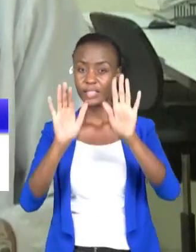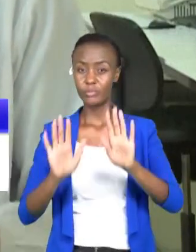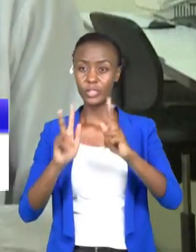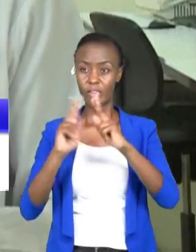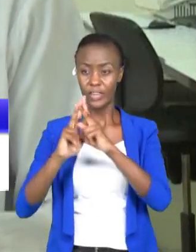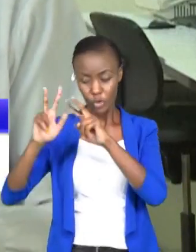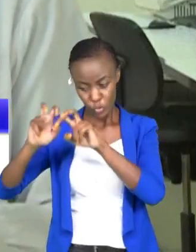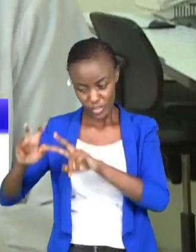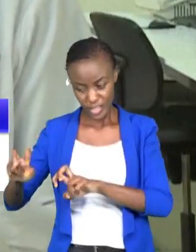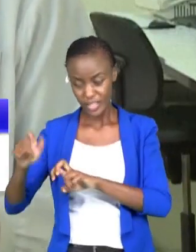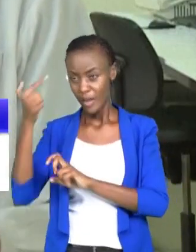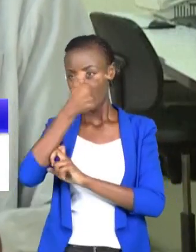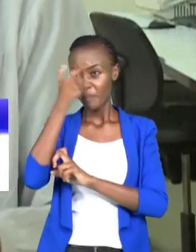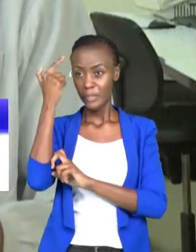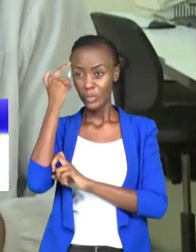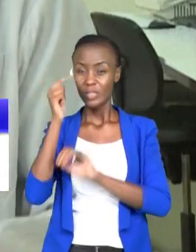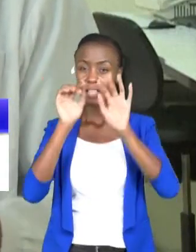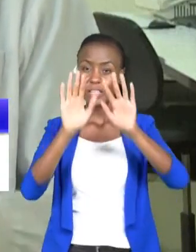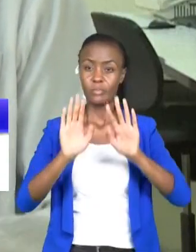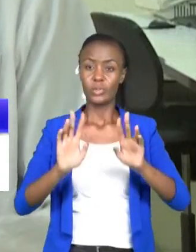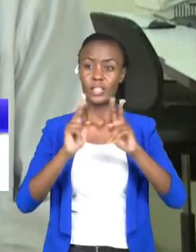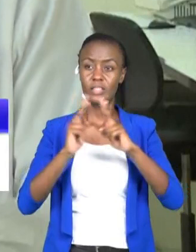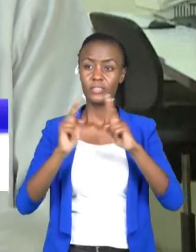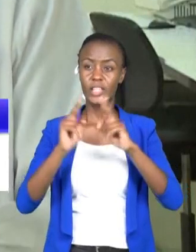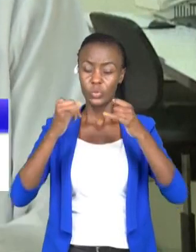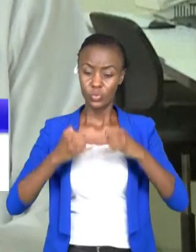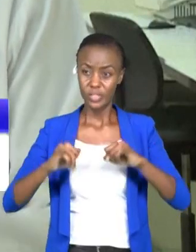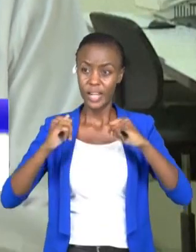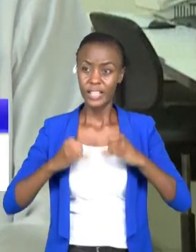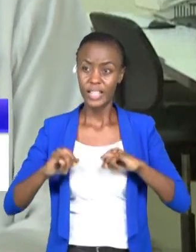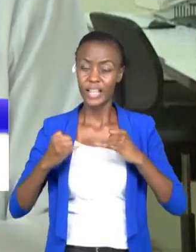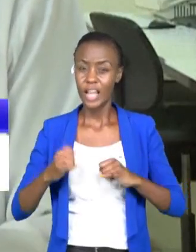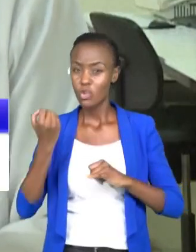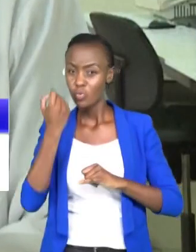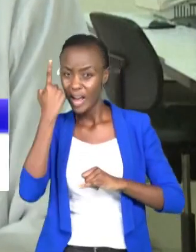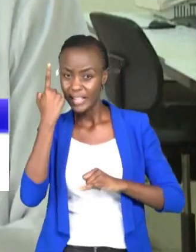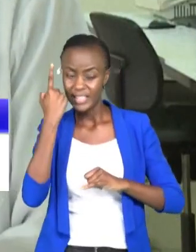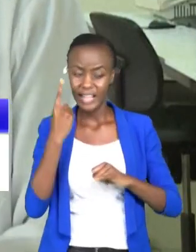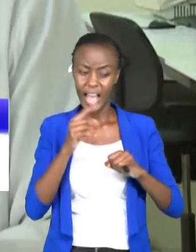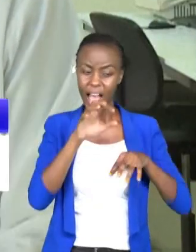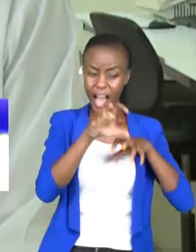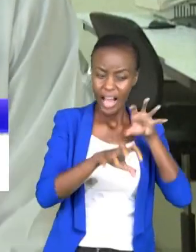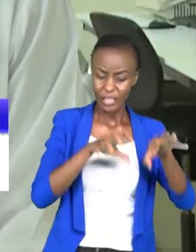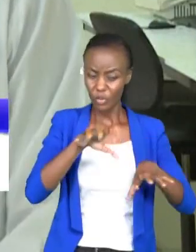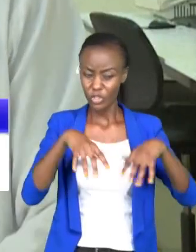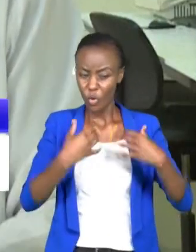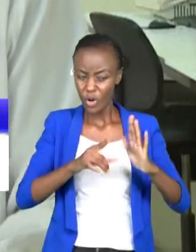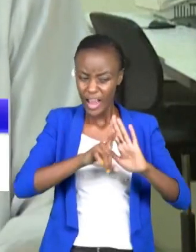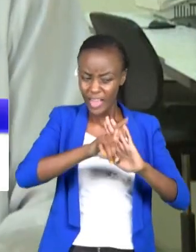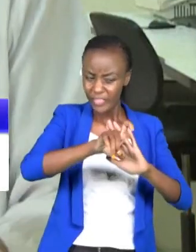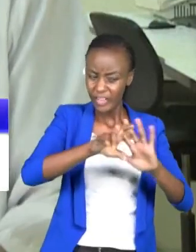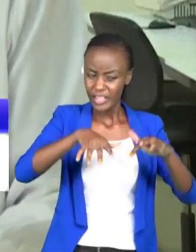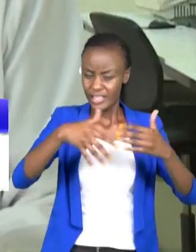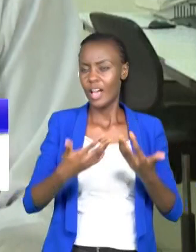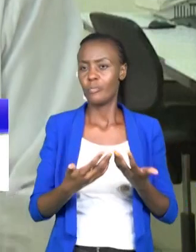we understand that it's essential to keep an effort on trying to understand the biology of these kinds of pathogens. And often